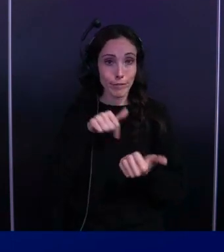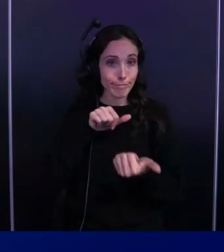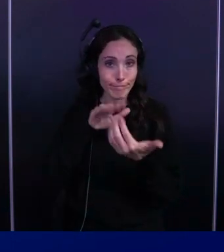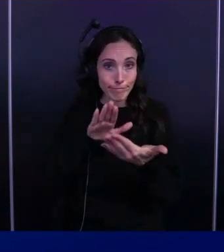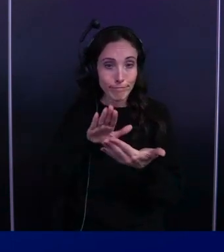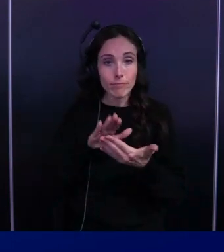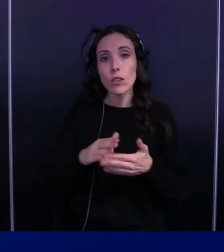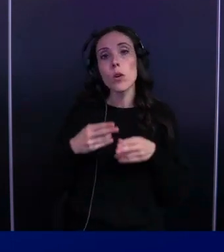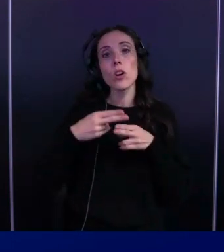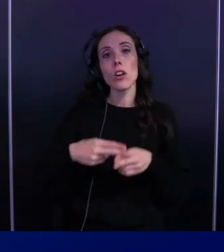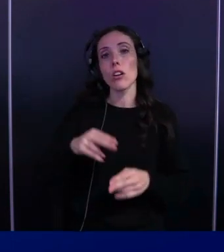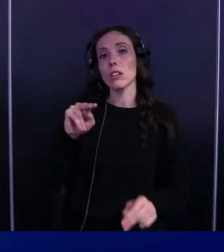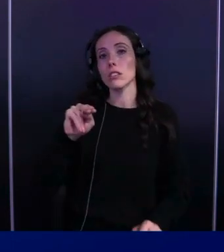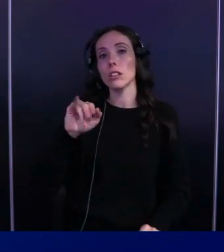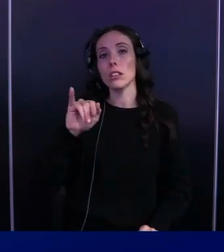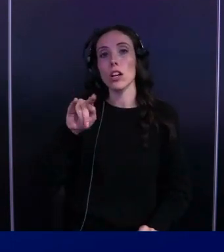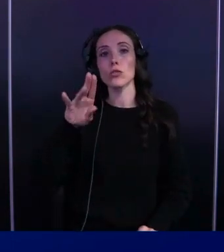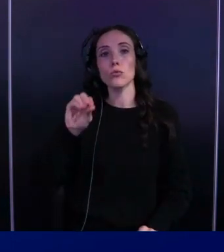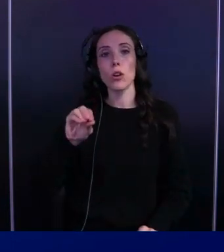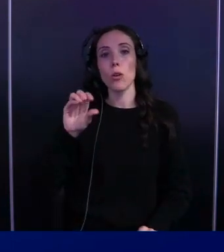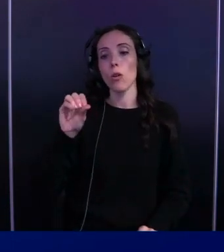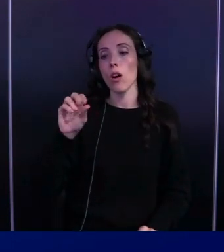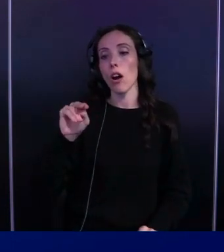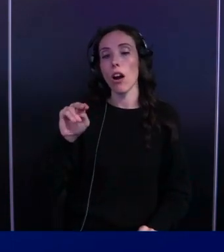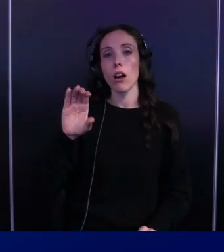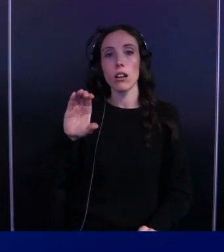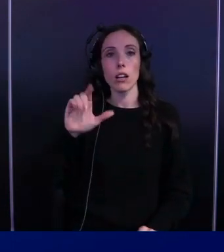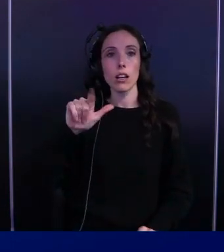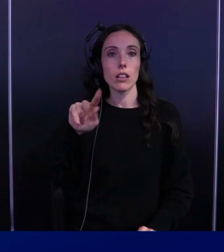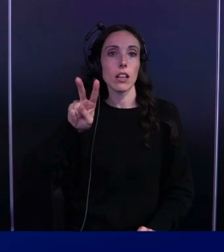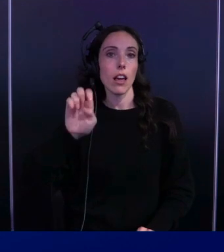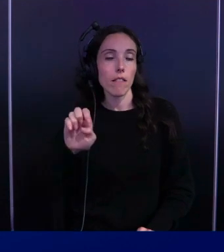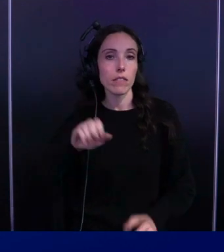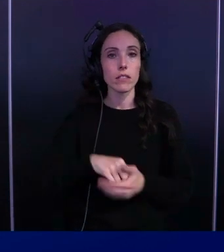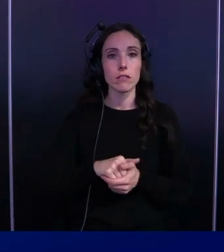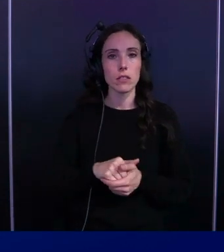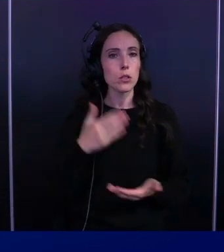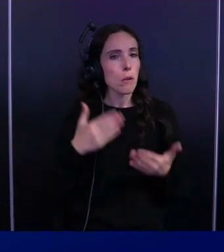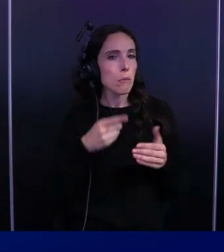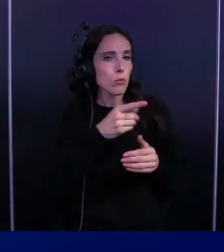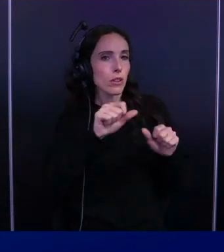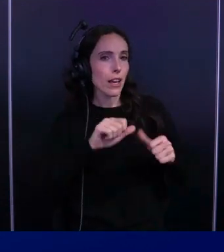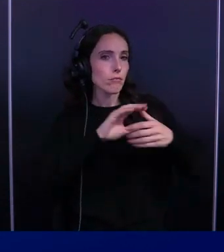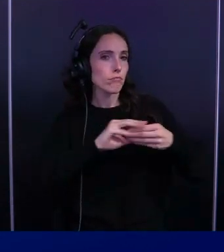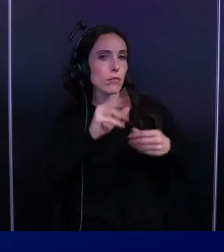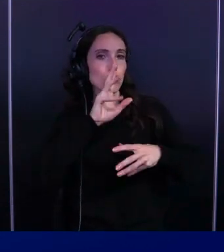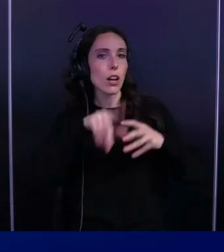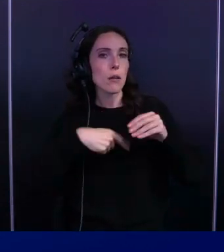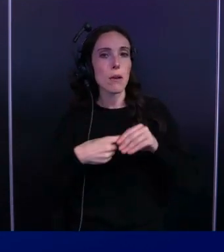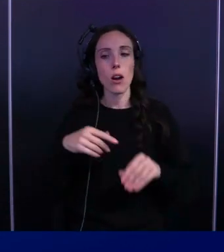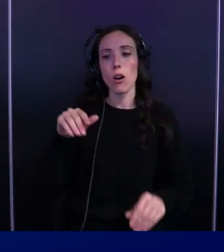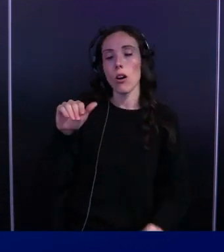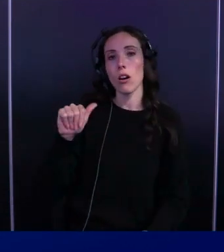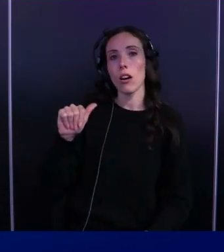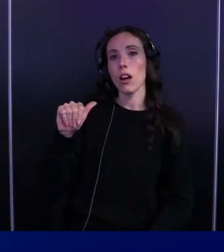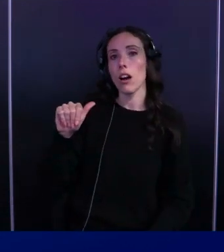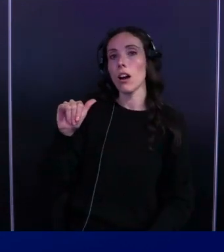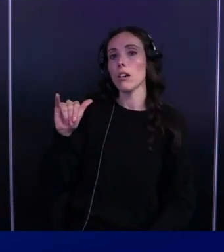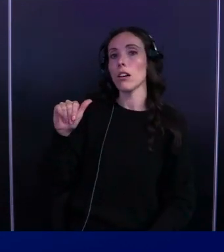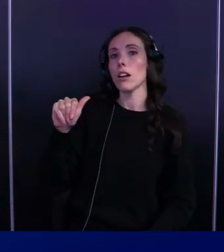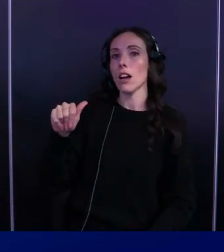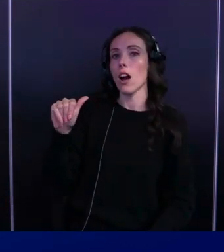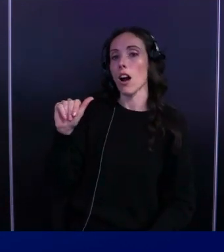something we call Nitro Enclaves. So maybe, Arvind, talk a little bit about Nitro Enclaves here Sure. a little bit.